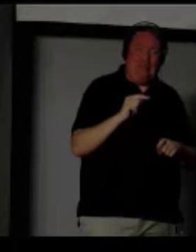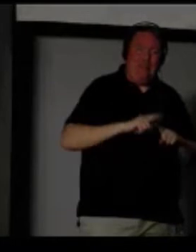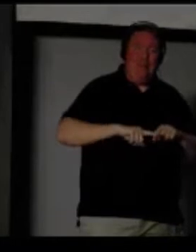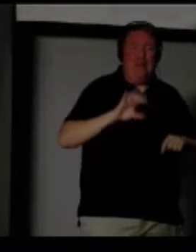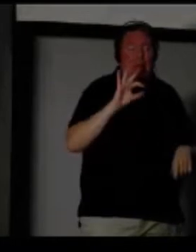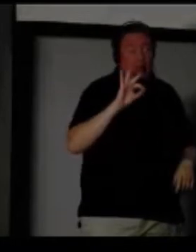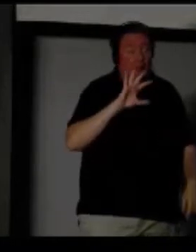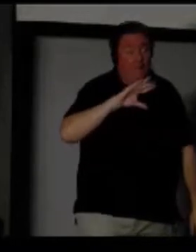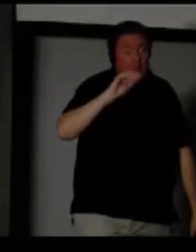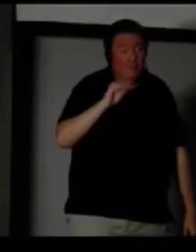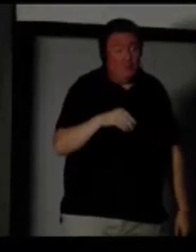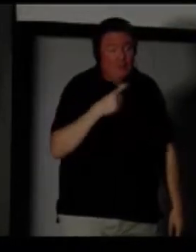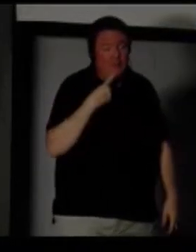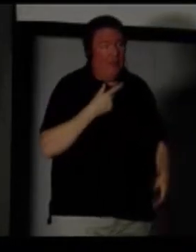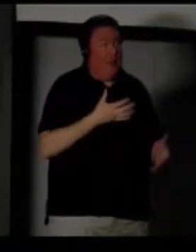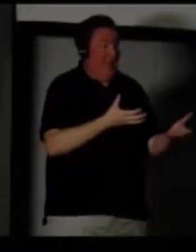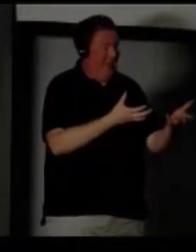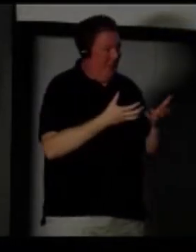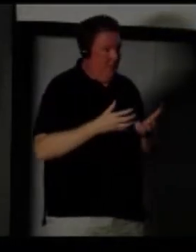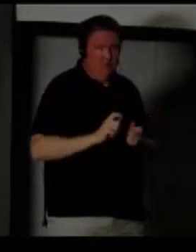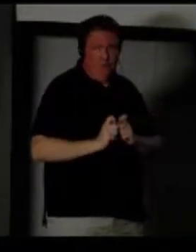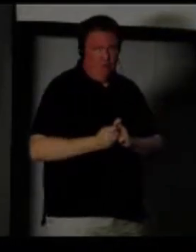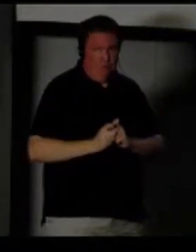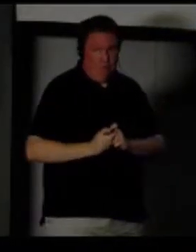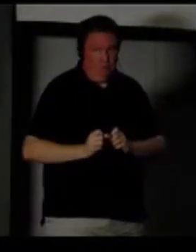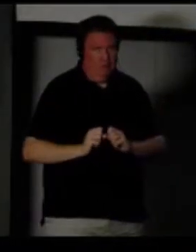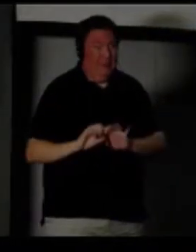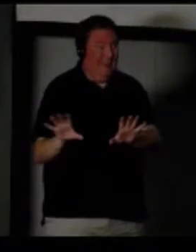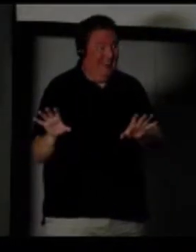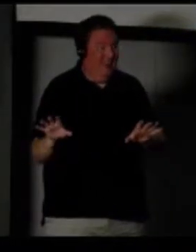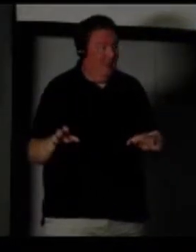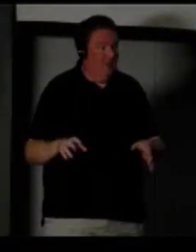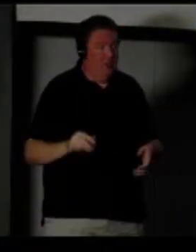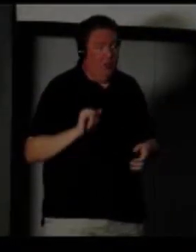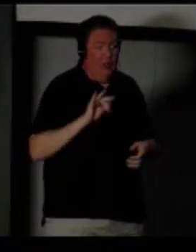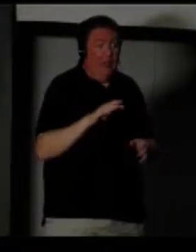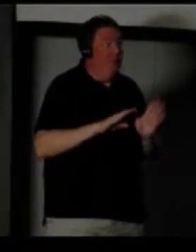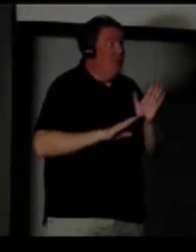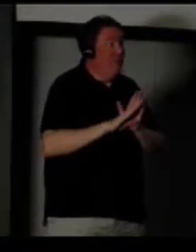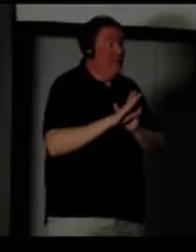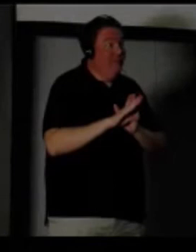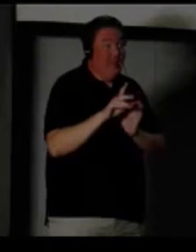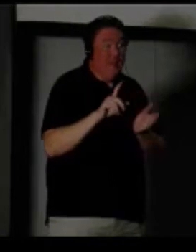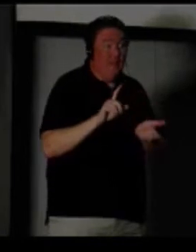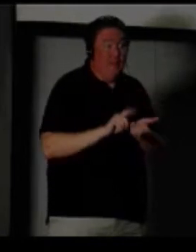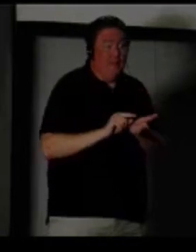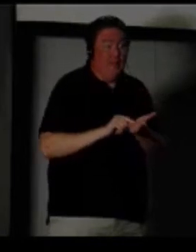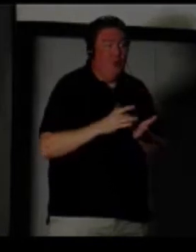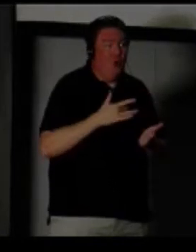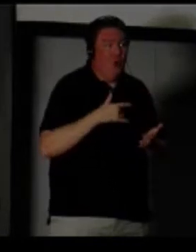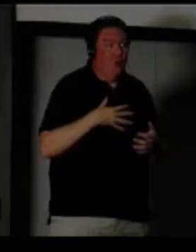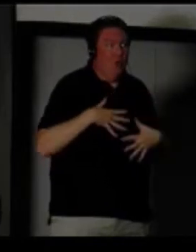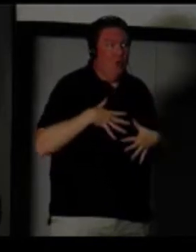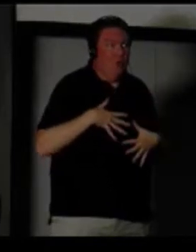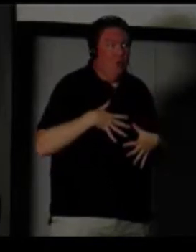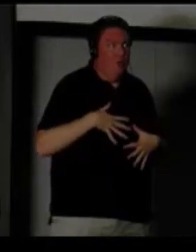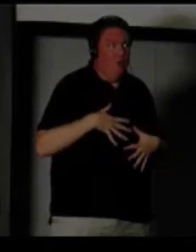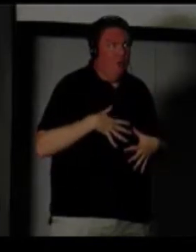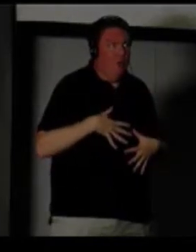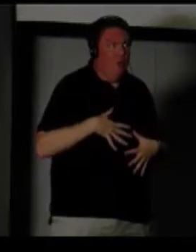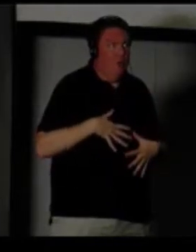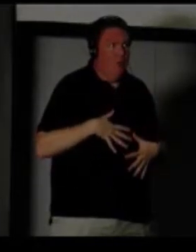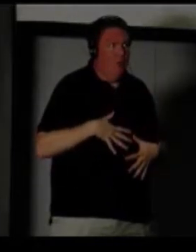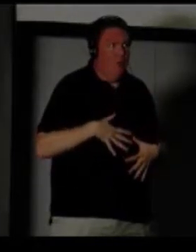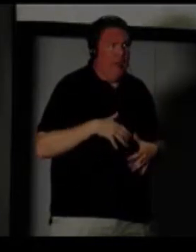of them said that they changed it. And if any of you have ever developed publications, you know your heart sinks because you've spent hours